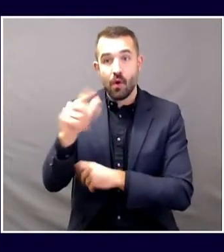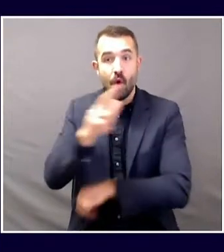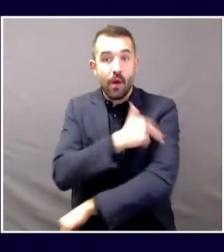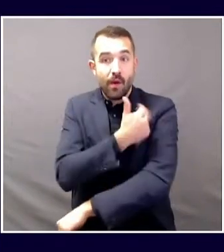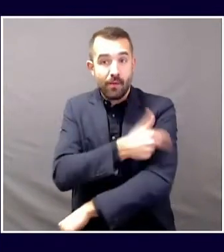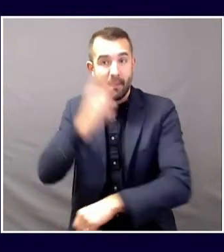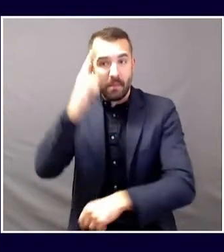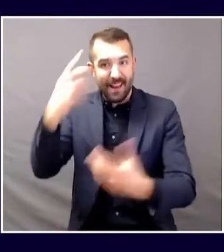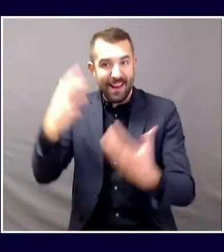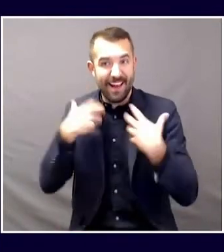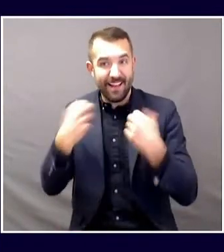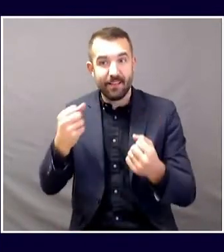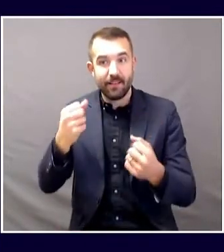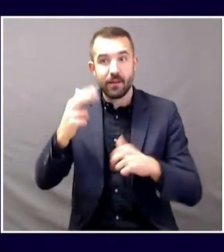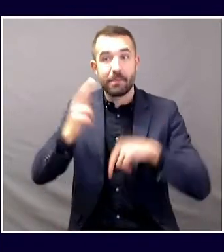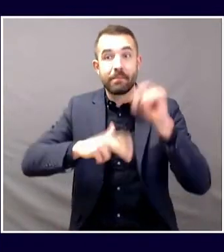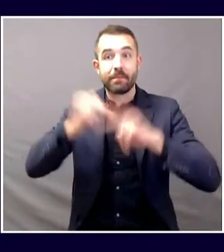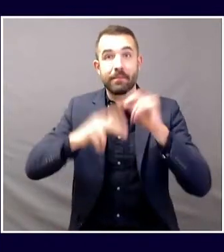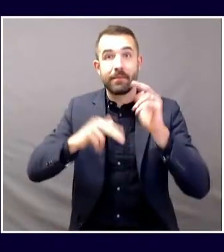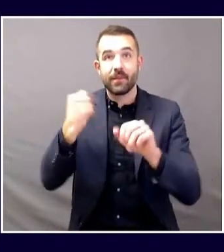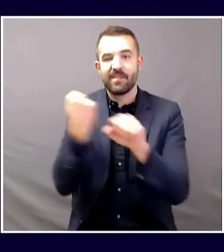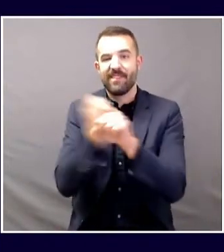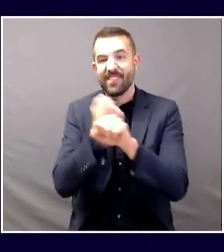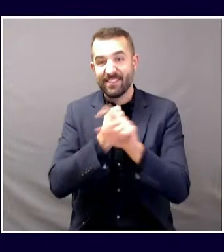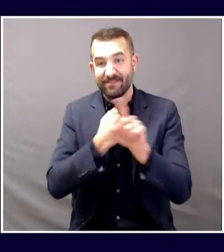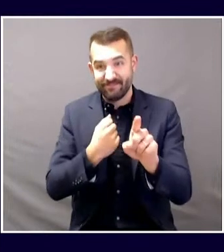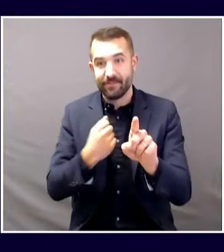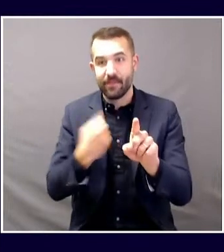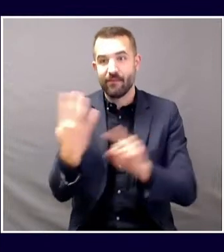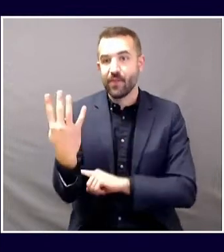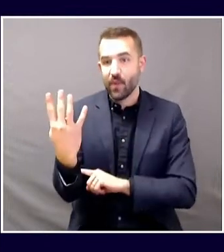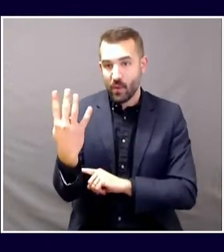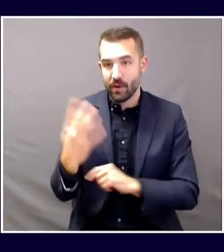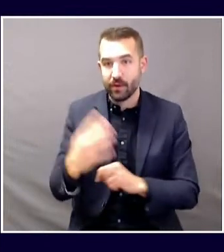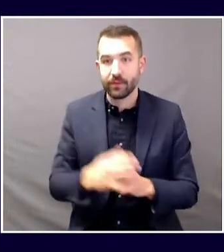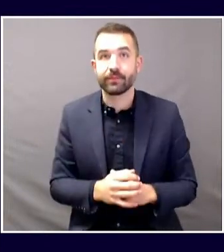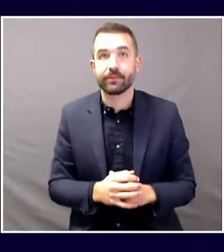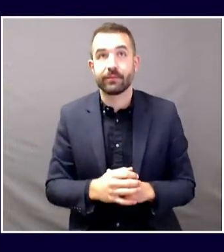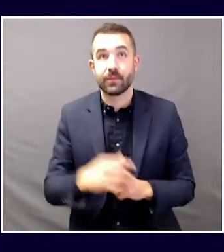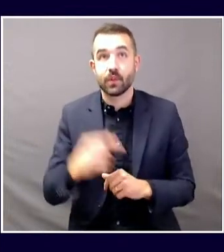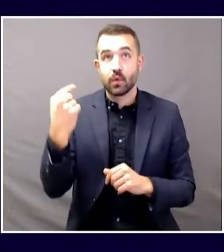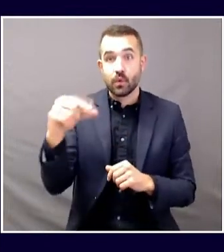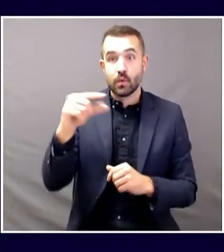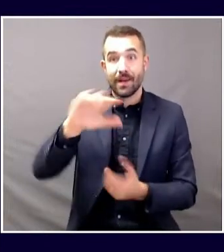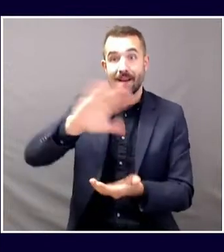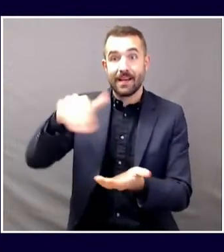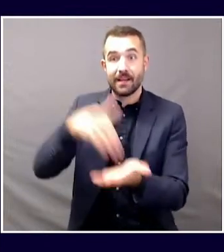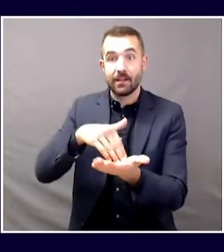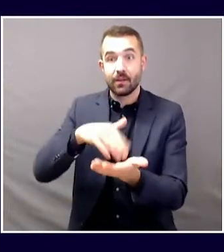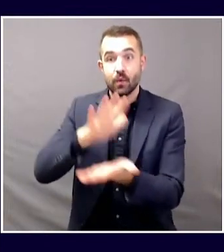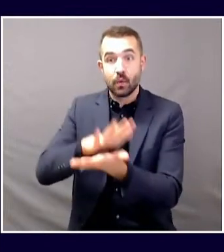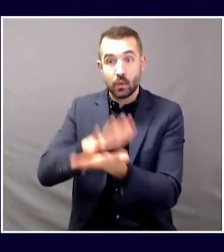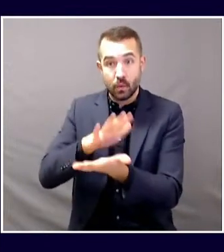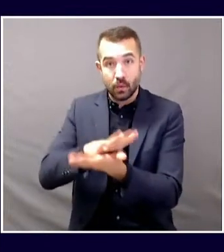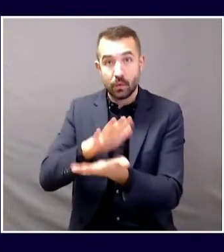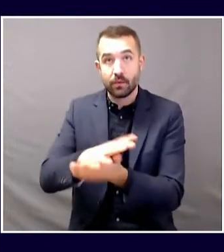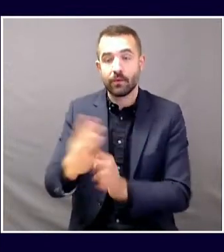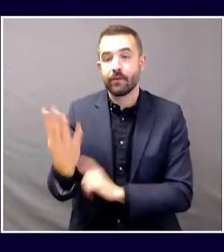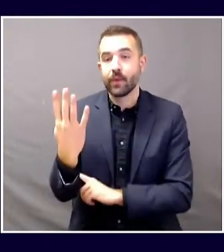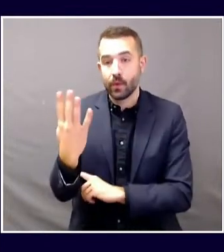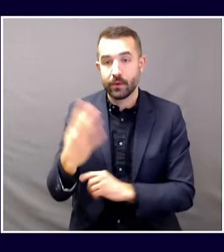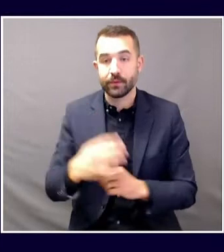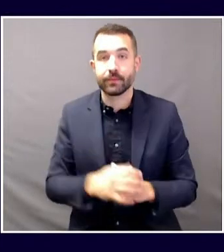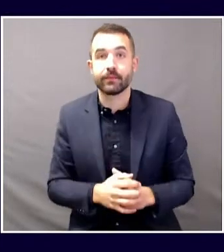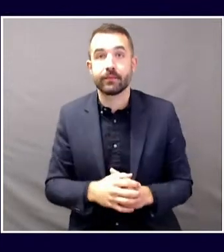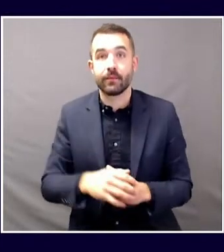site with 4 cases. The Green Central School, also with 4 cases. Marshwood High